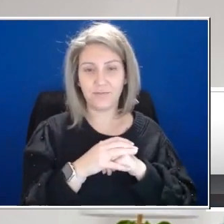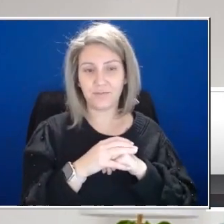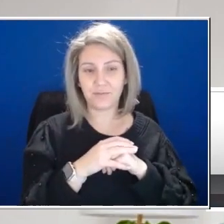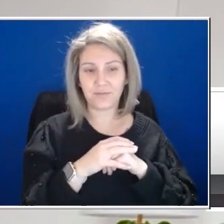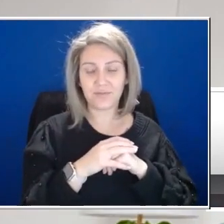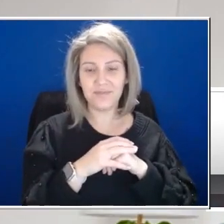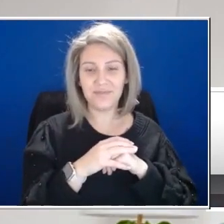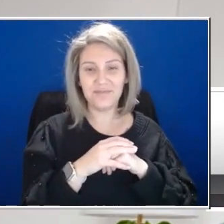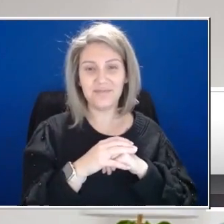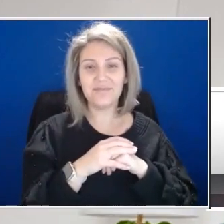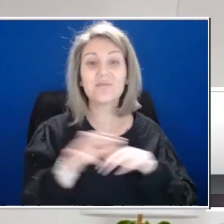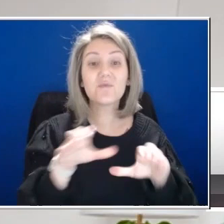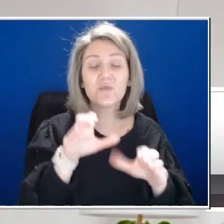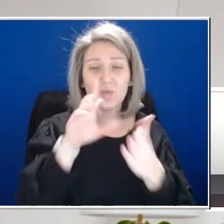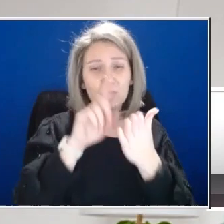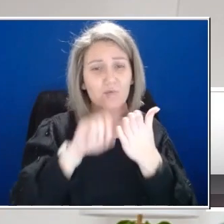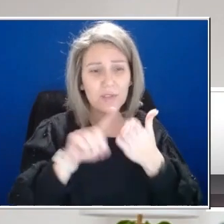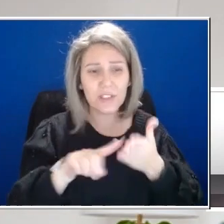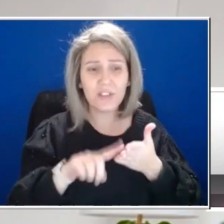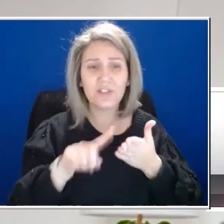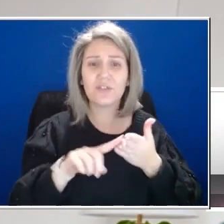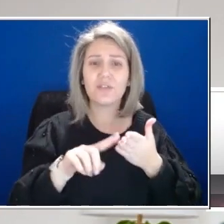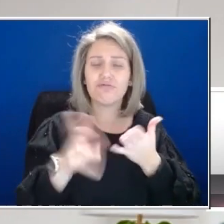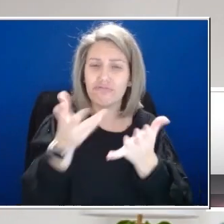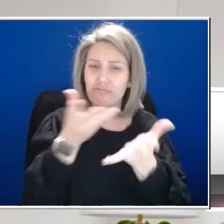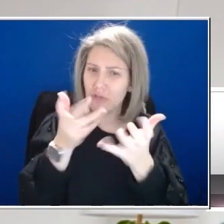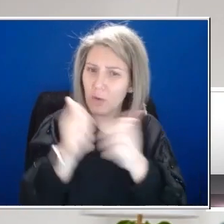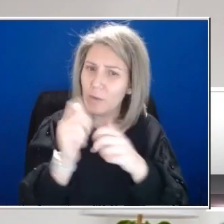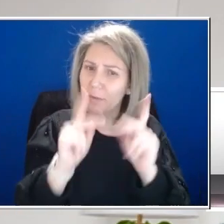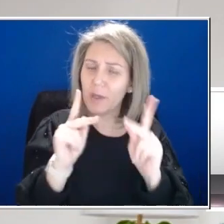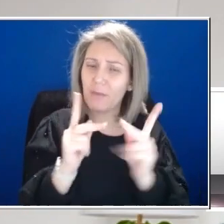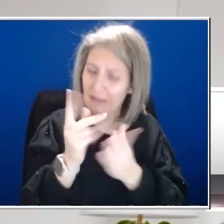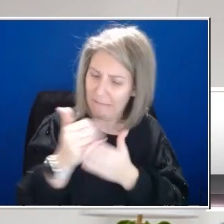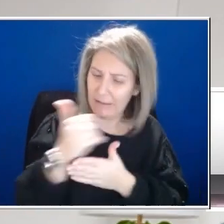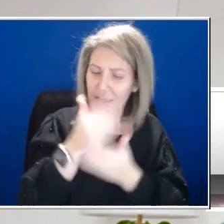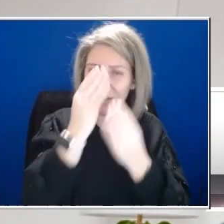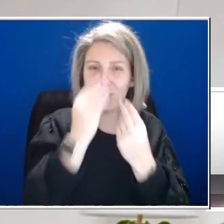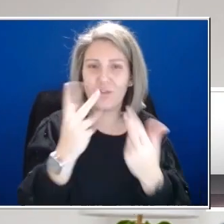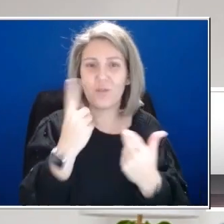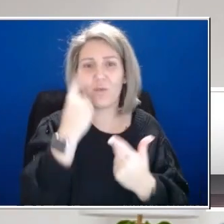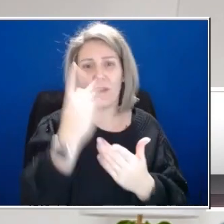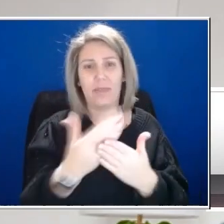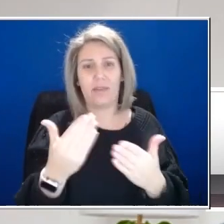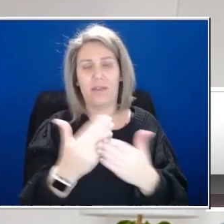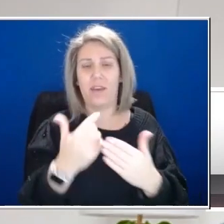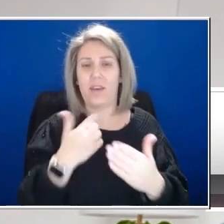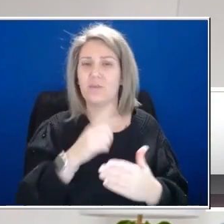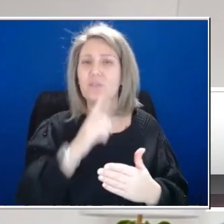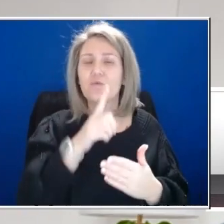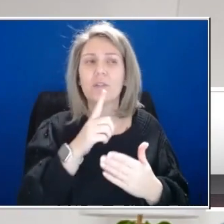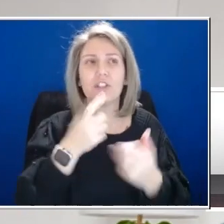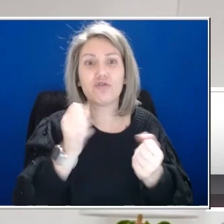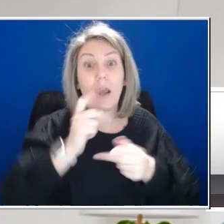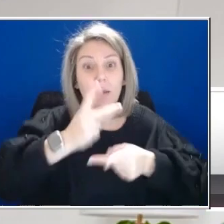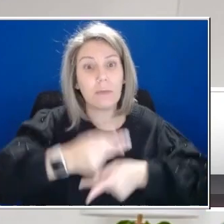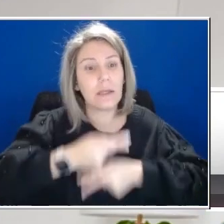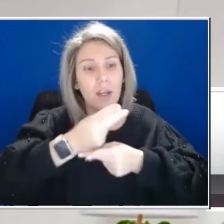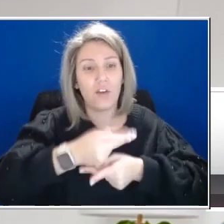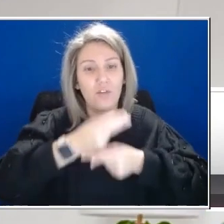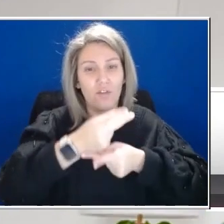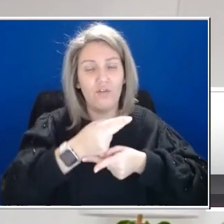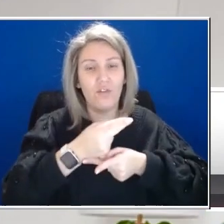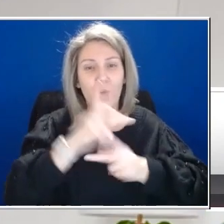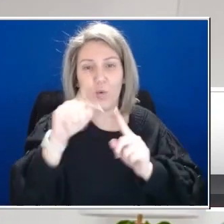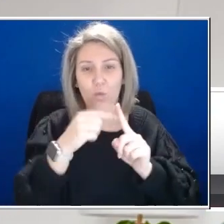do the research, talk to people. Gather information. I mean, one of the things that I was really trying to be careful of when I was